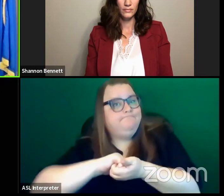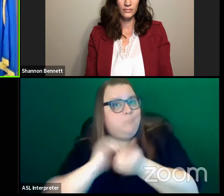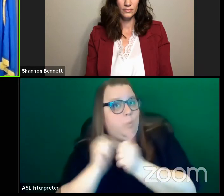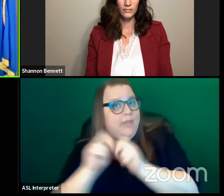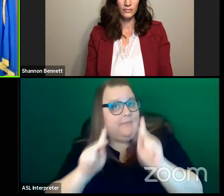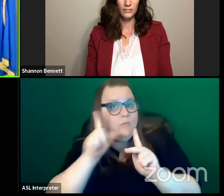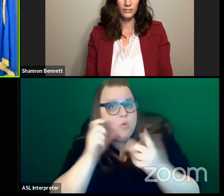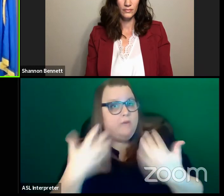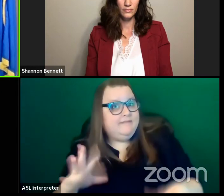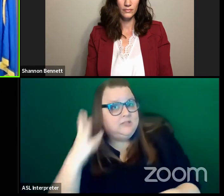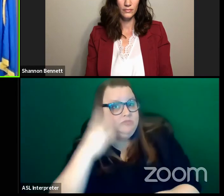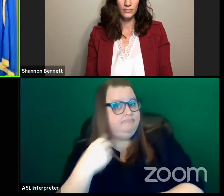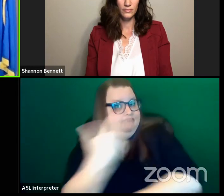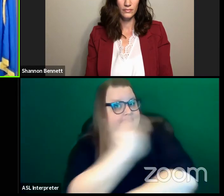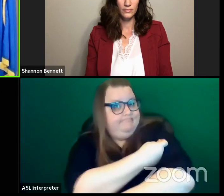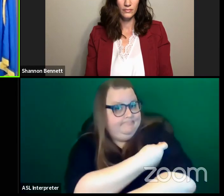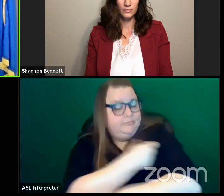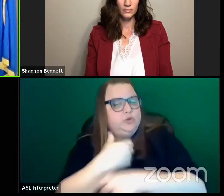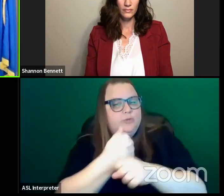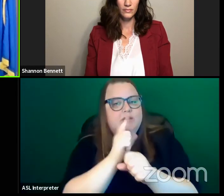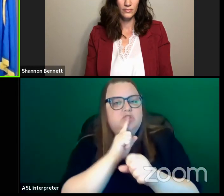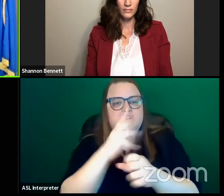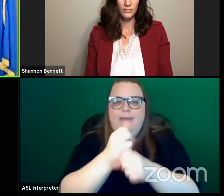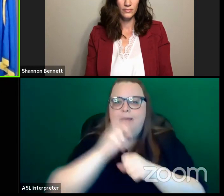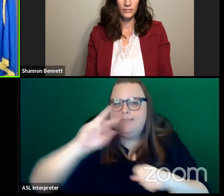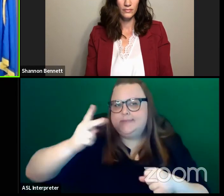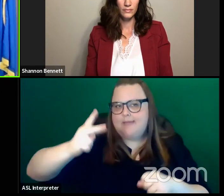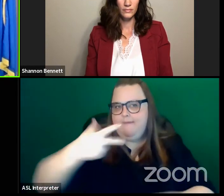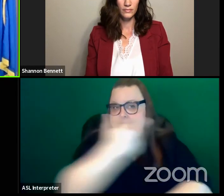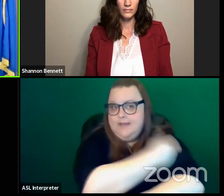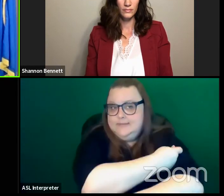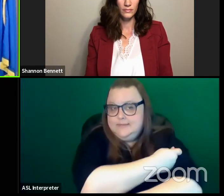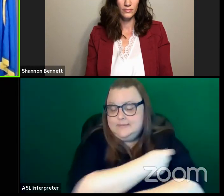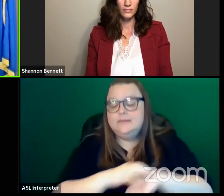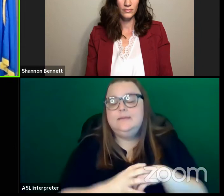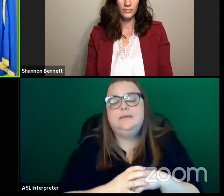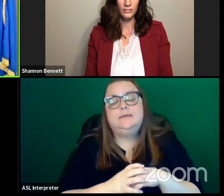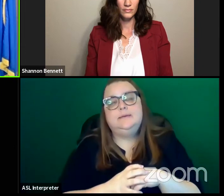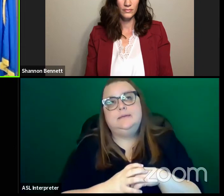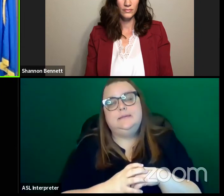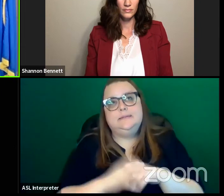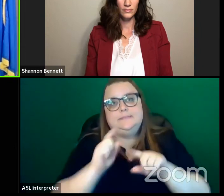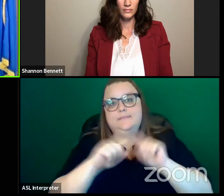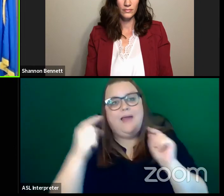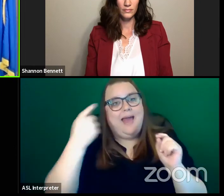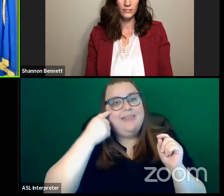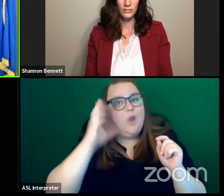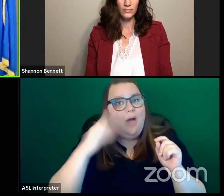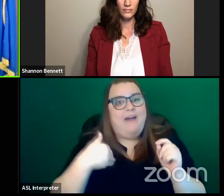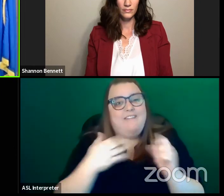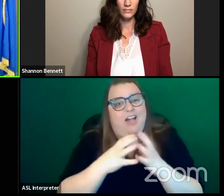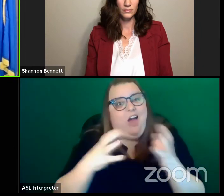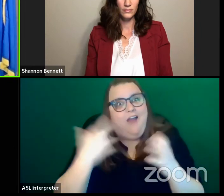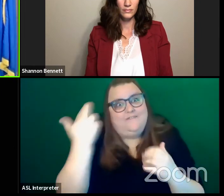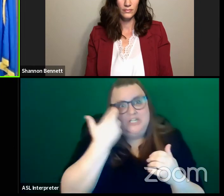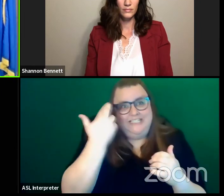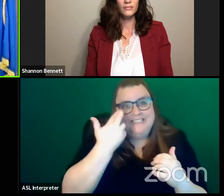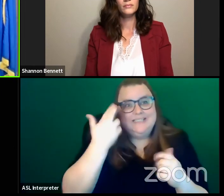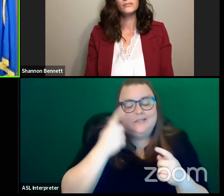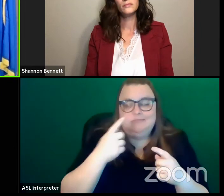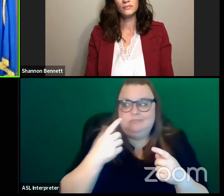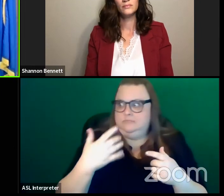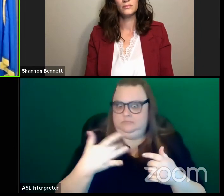make sure they get the second vaccine. But I think that there's going to be a lot of incentive, to feel better